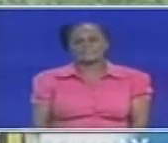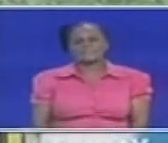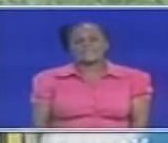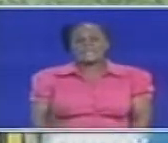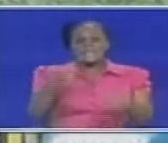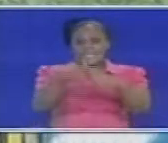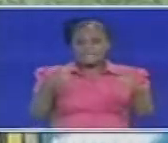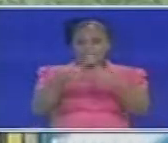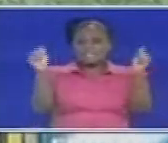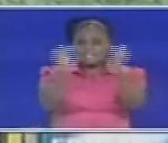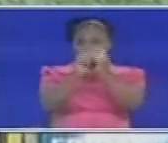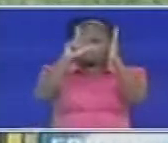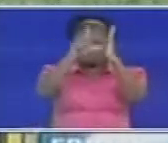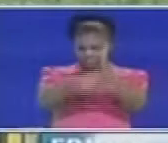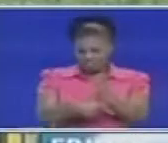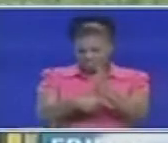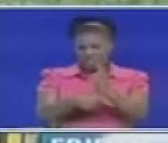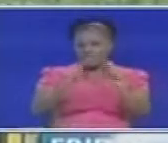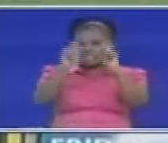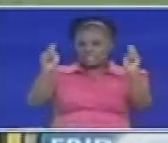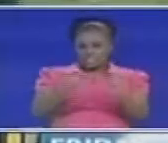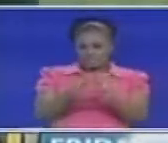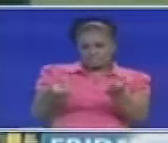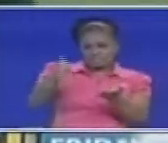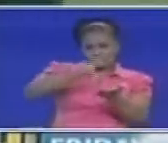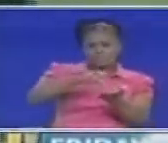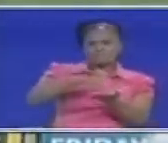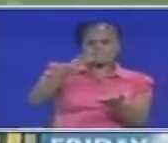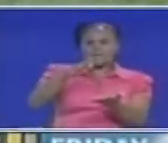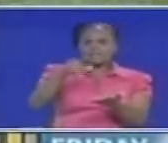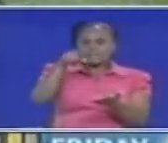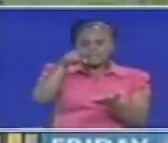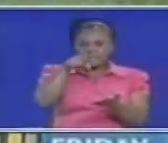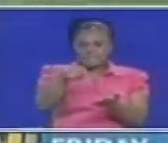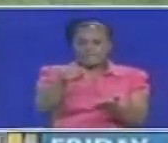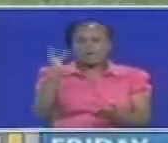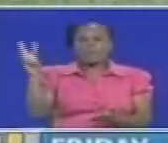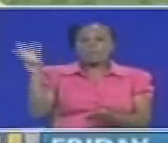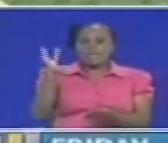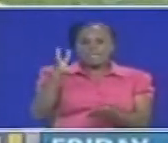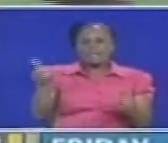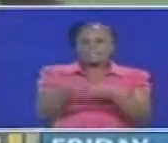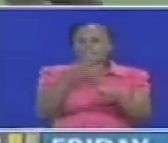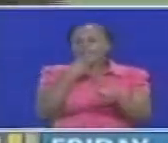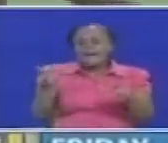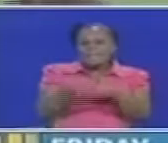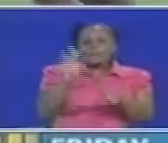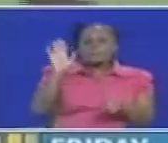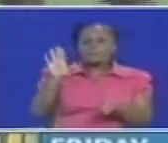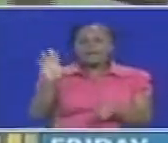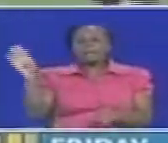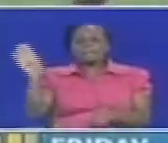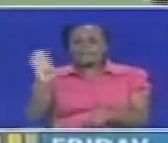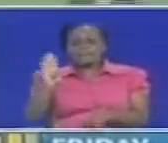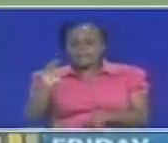10 years later, the list of Kenya stars have increased. Southampton's Victor Wanyama, his elder brother McDonald Mariga, Belgium-based